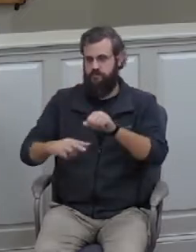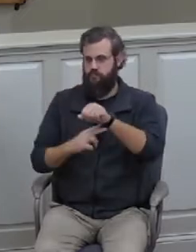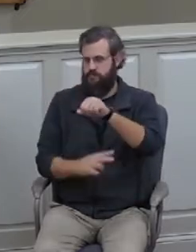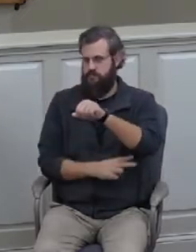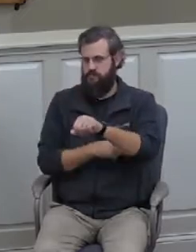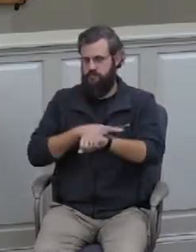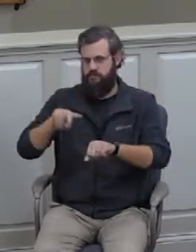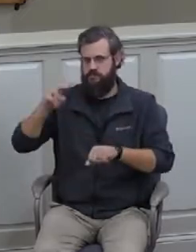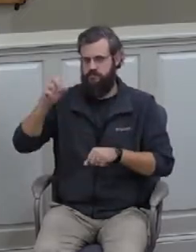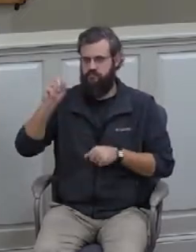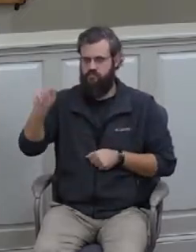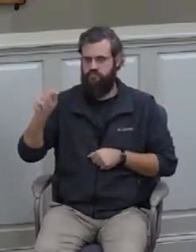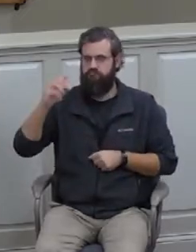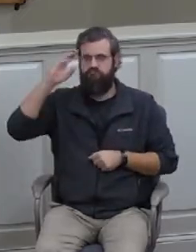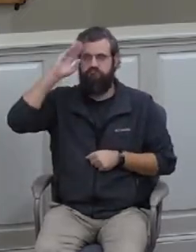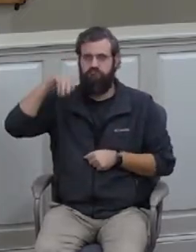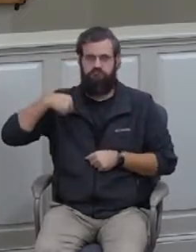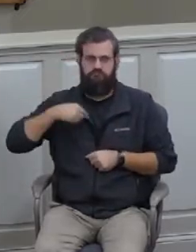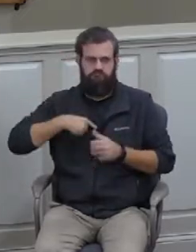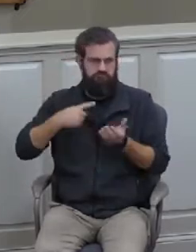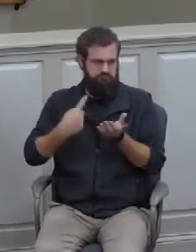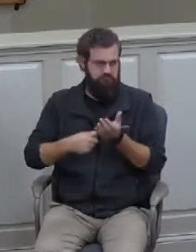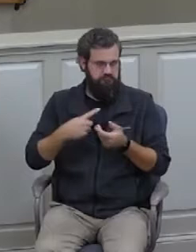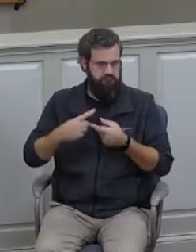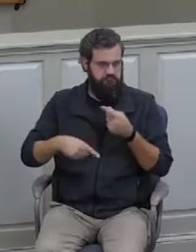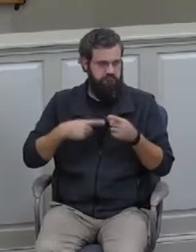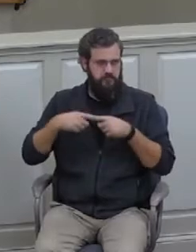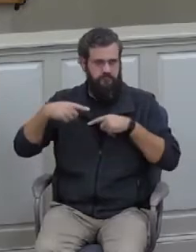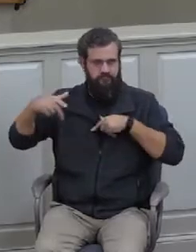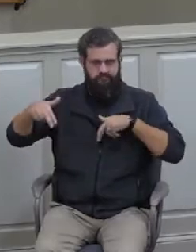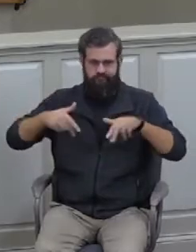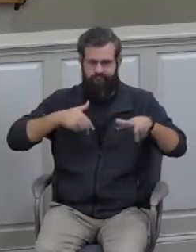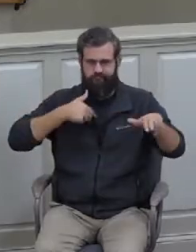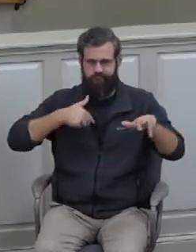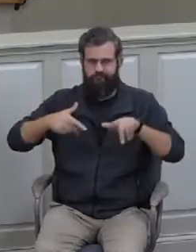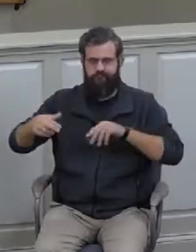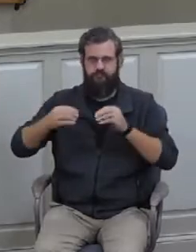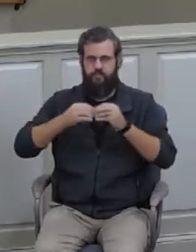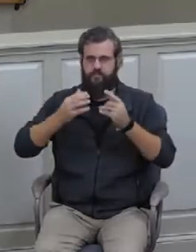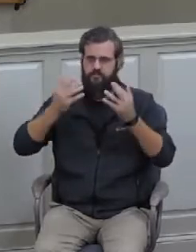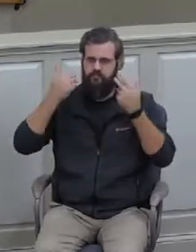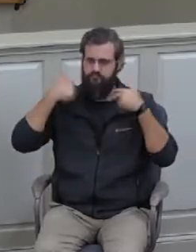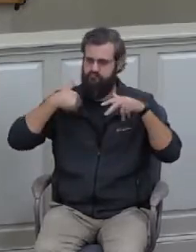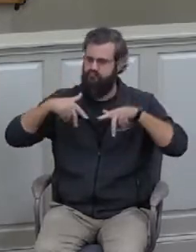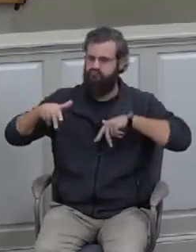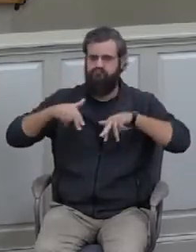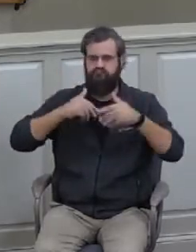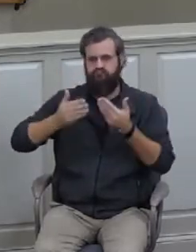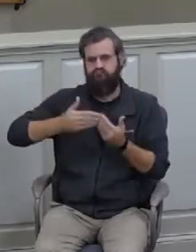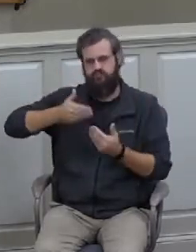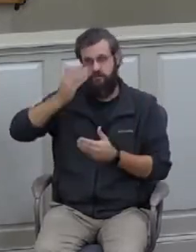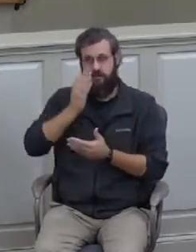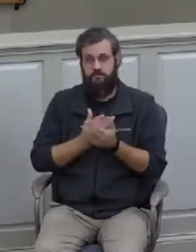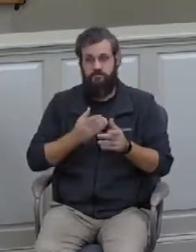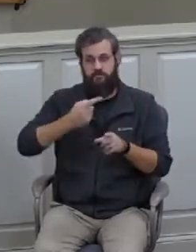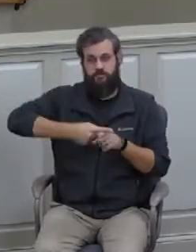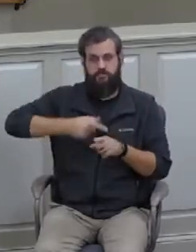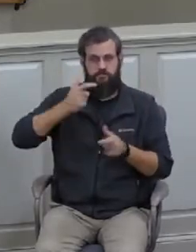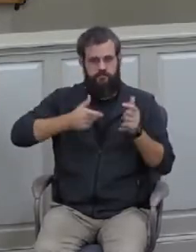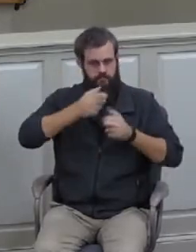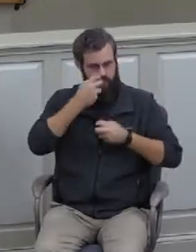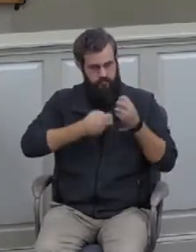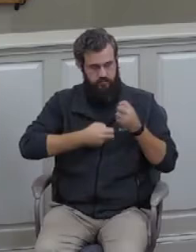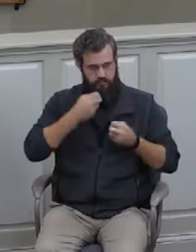of conversations about walkability and making our community more pedestrian friendly, and certain intersections have bigger problems than